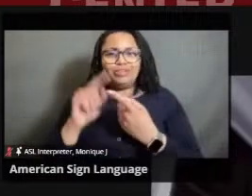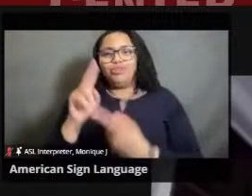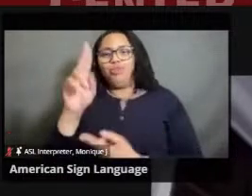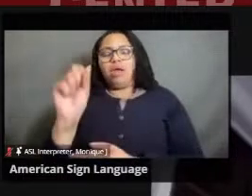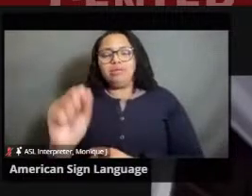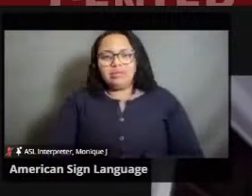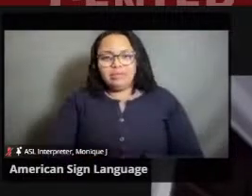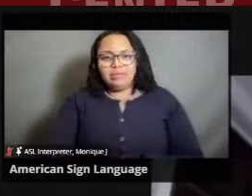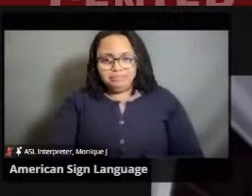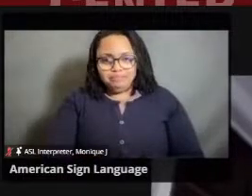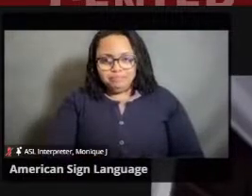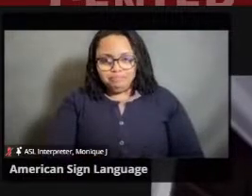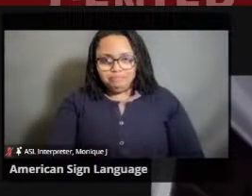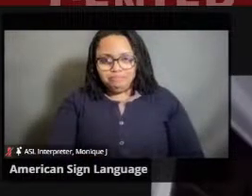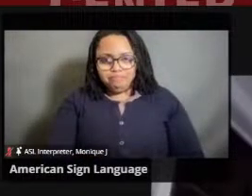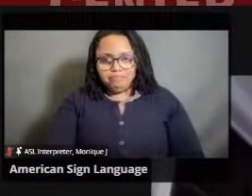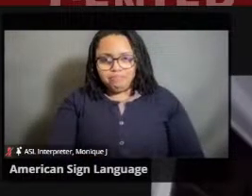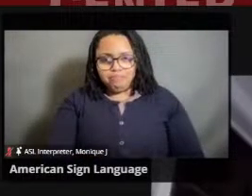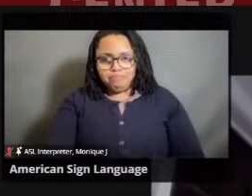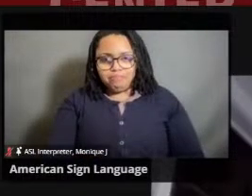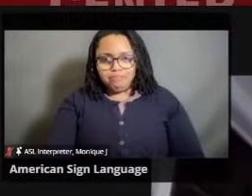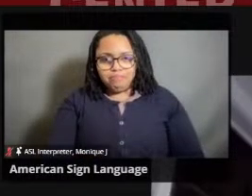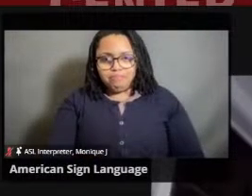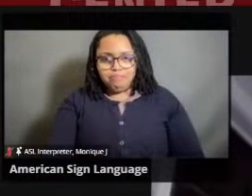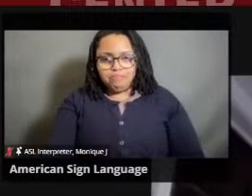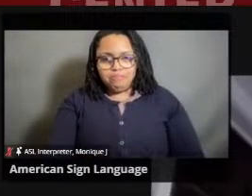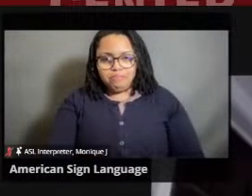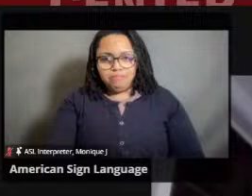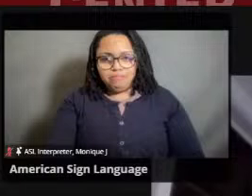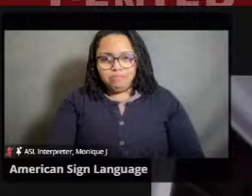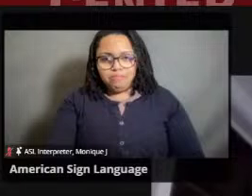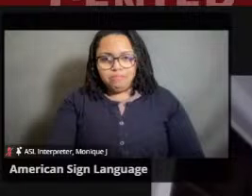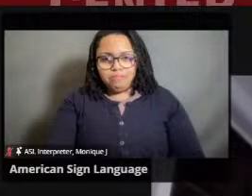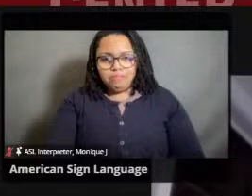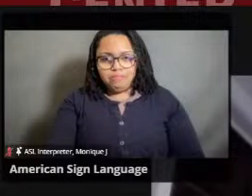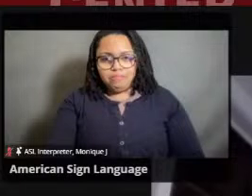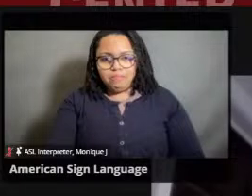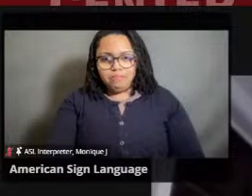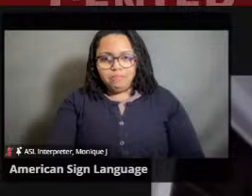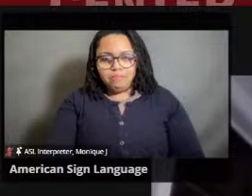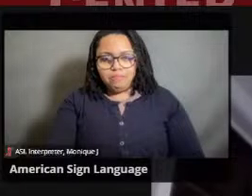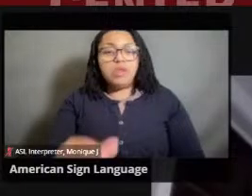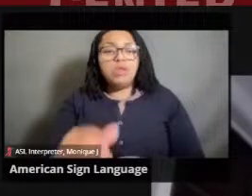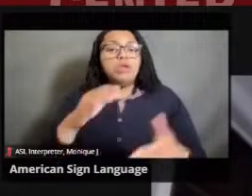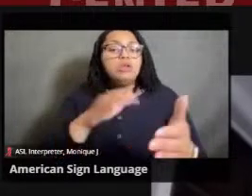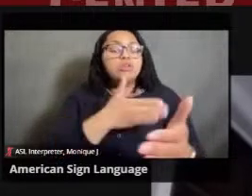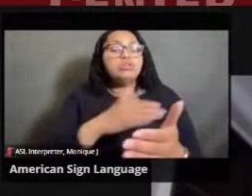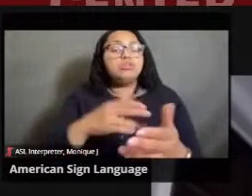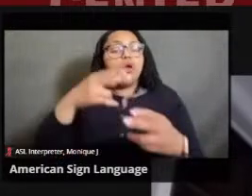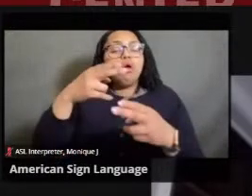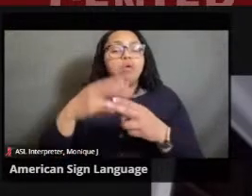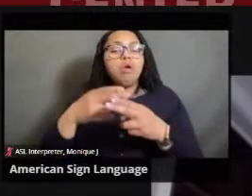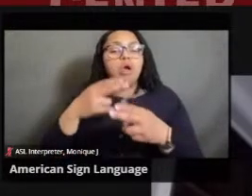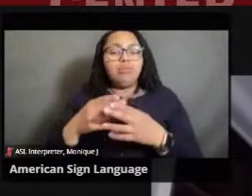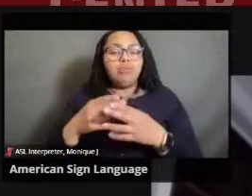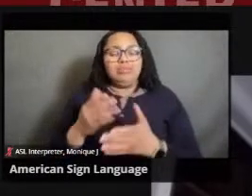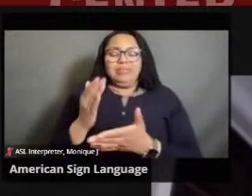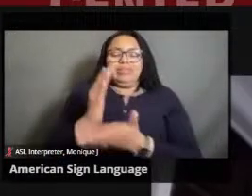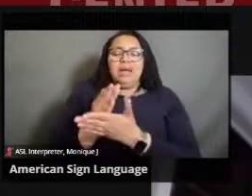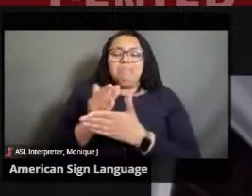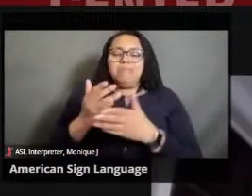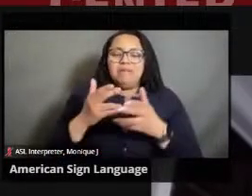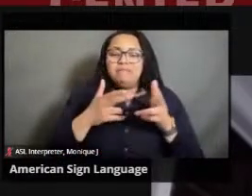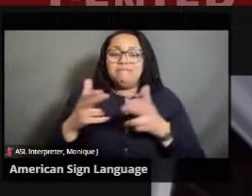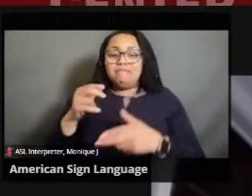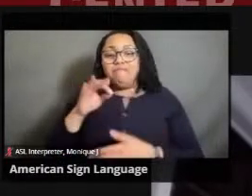We have now a song, Ceasefire Now, by Anu Yadav. Anu is an actress, playwright,